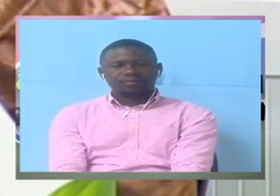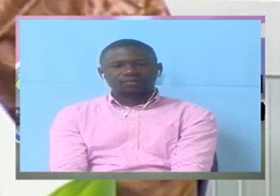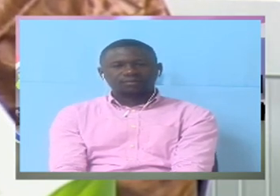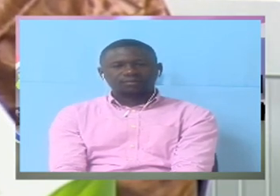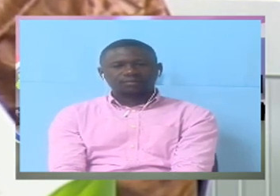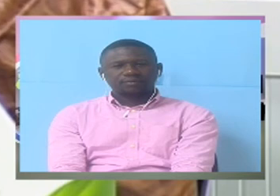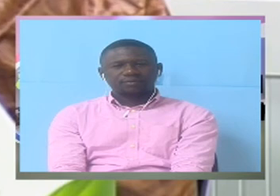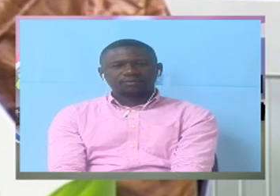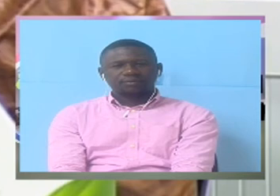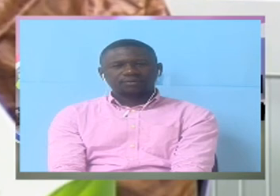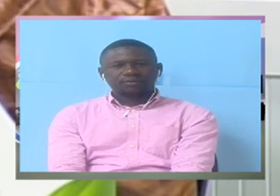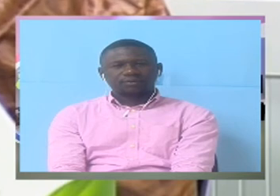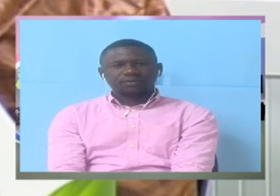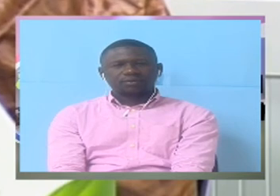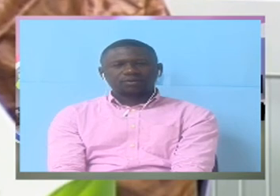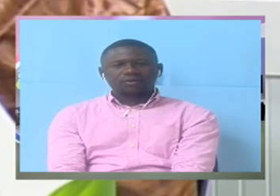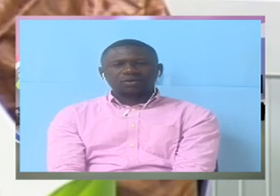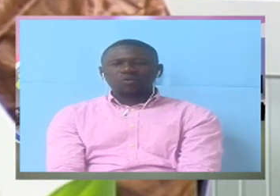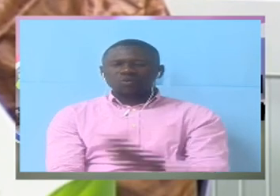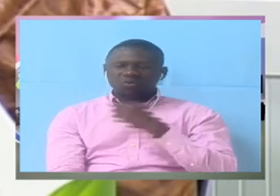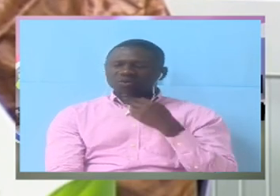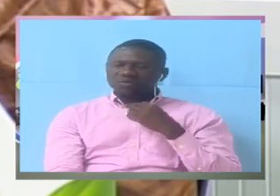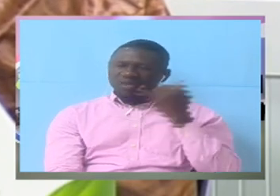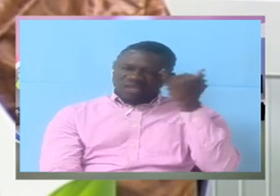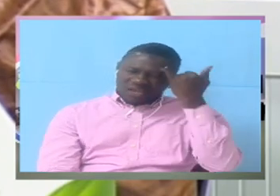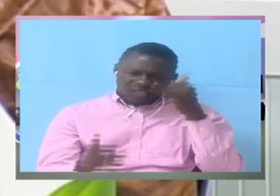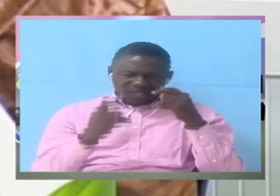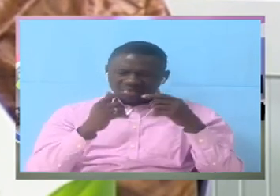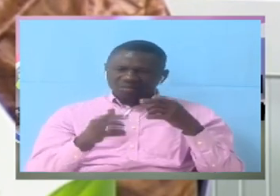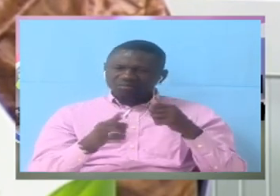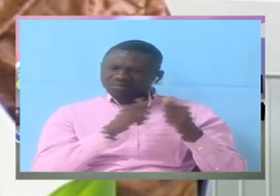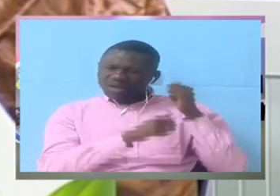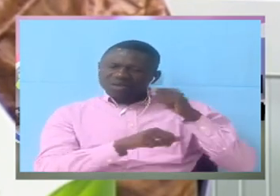motivating factor? Mune muhamen kuoldi membe kuwenyin koto.